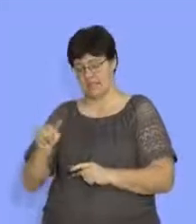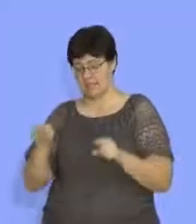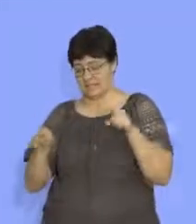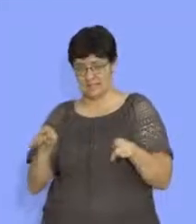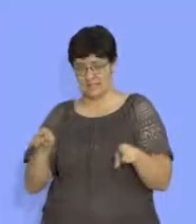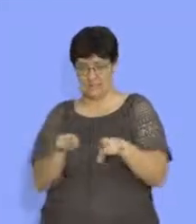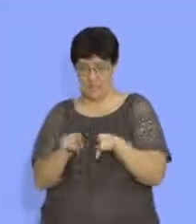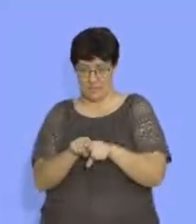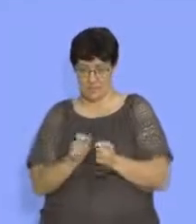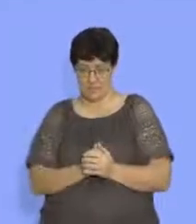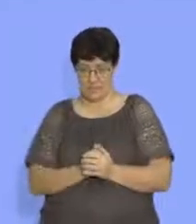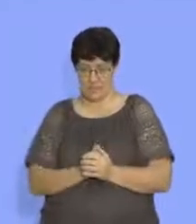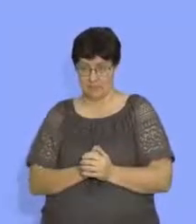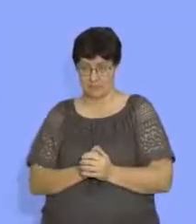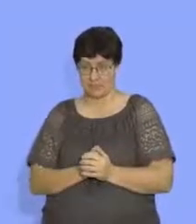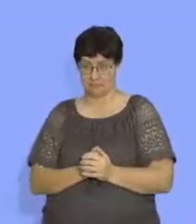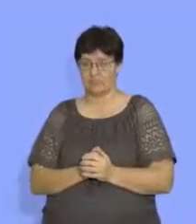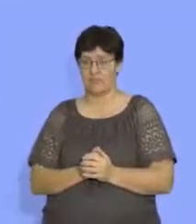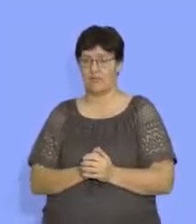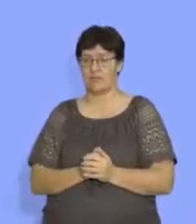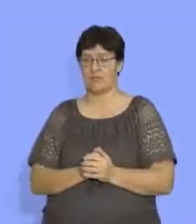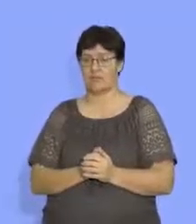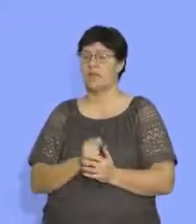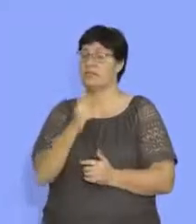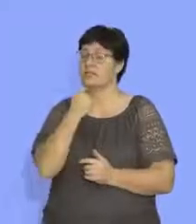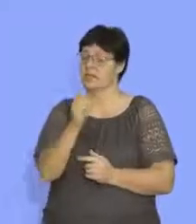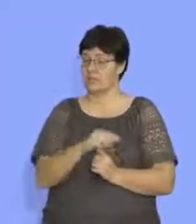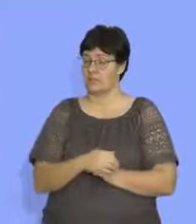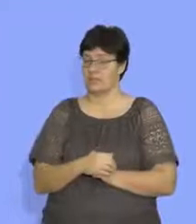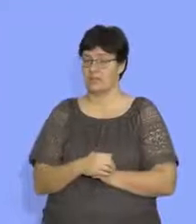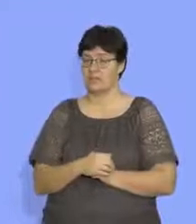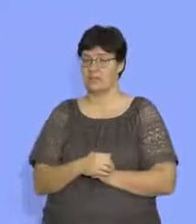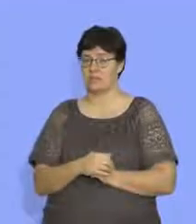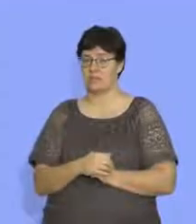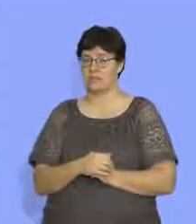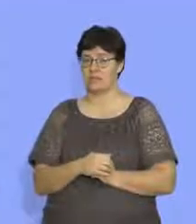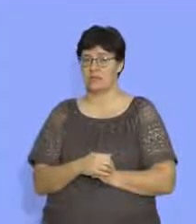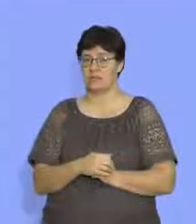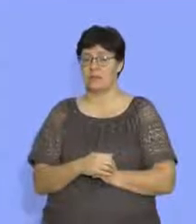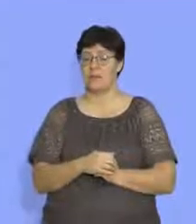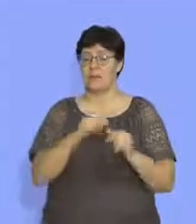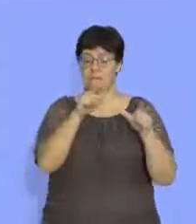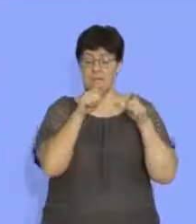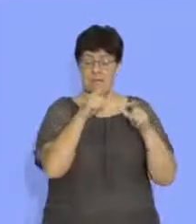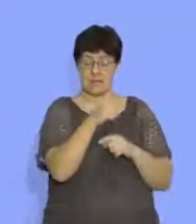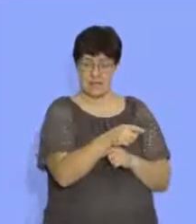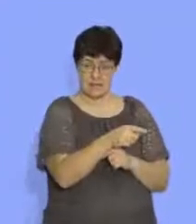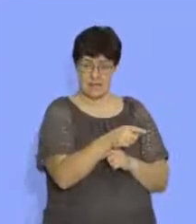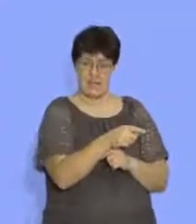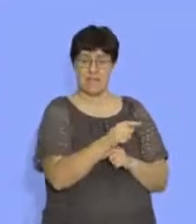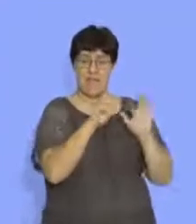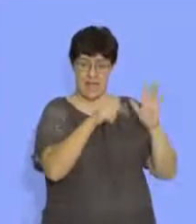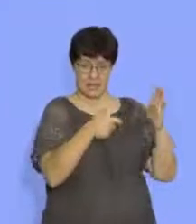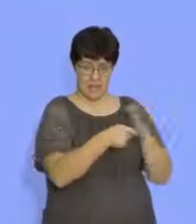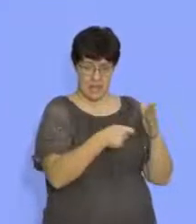the 326 that they spent. So that means I will then say my pizza,